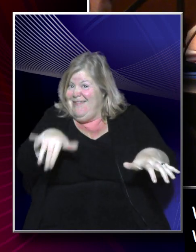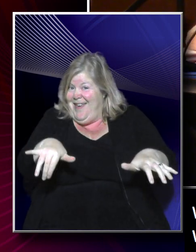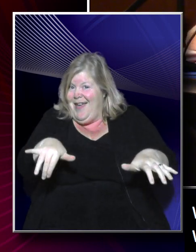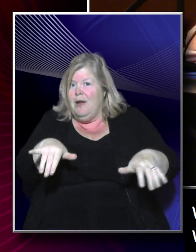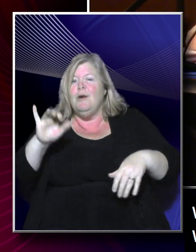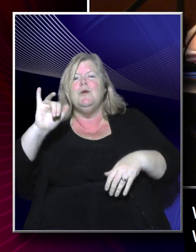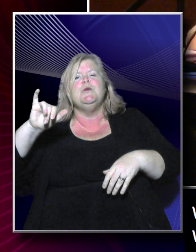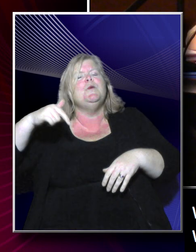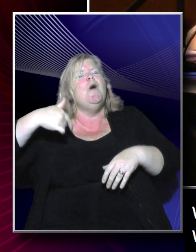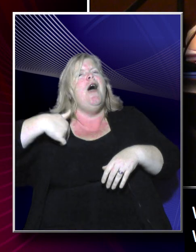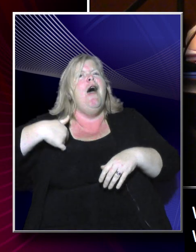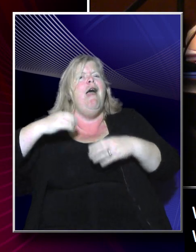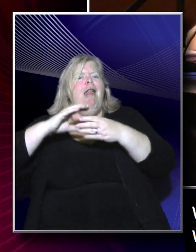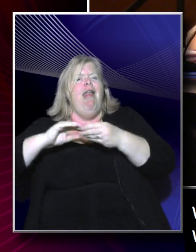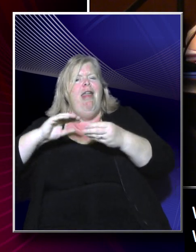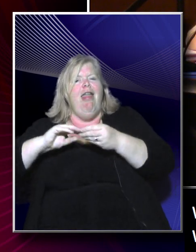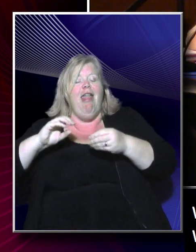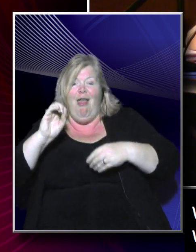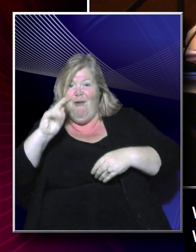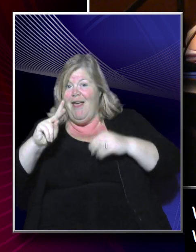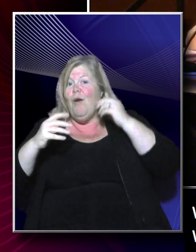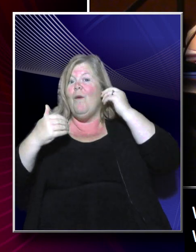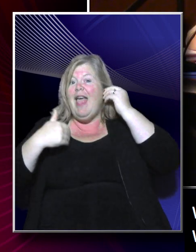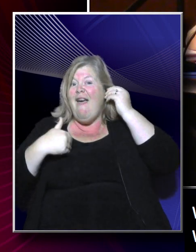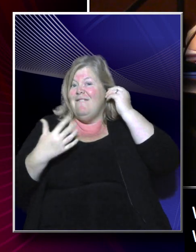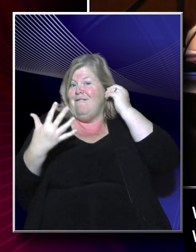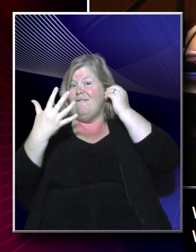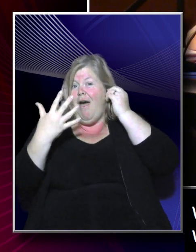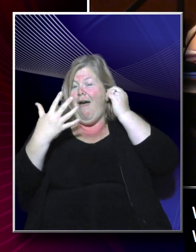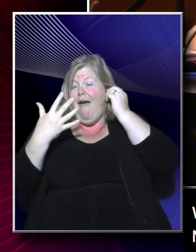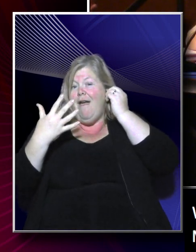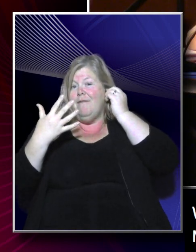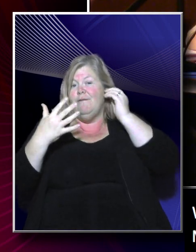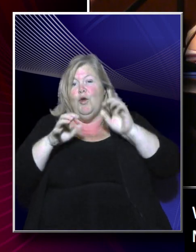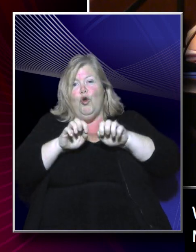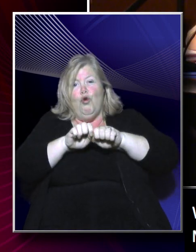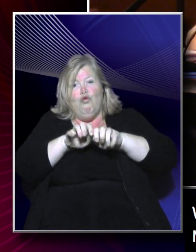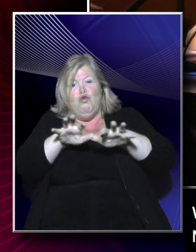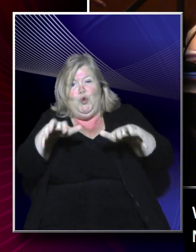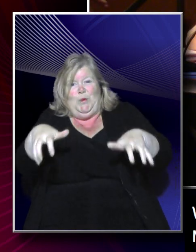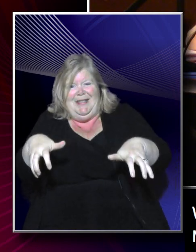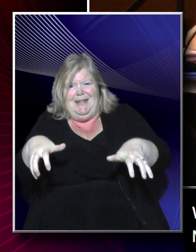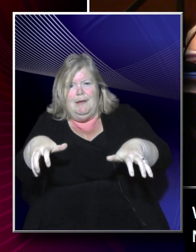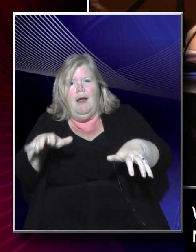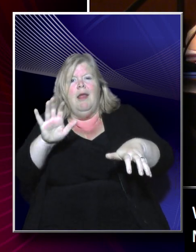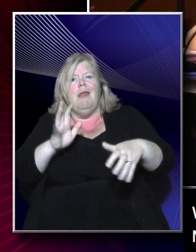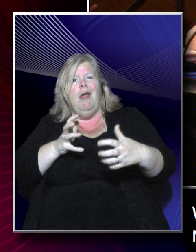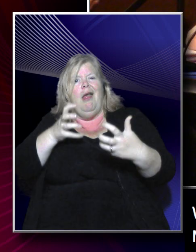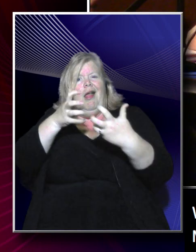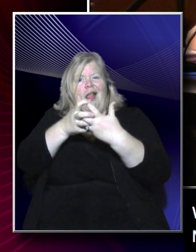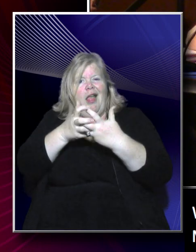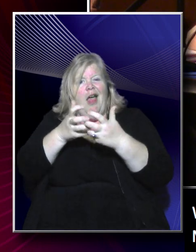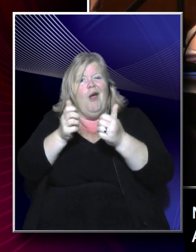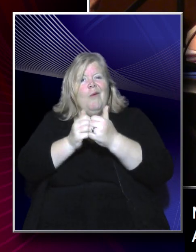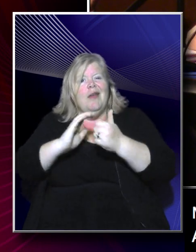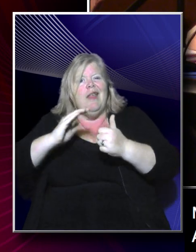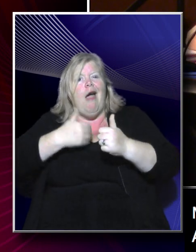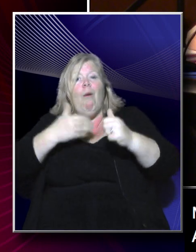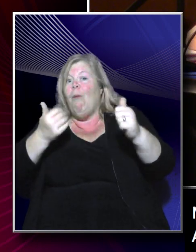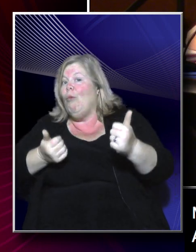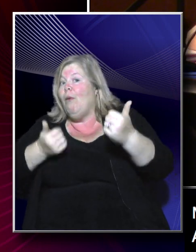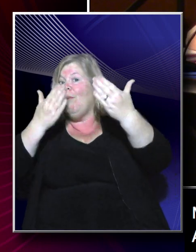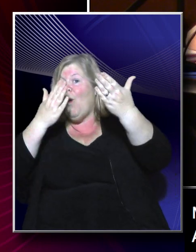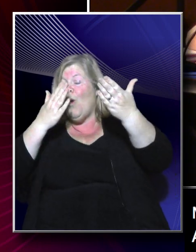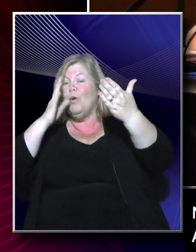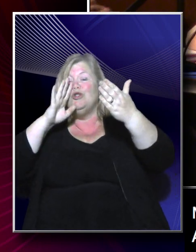them, saying we had 5 roots, which aligned with our proposed strategic priorities.